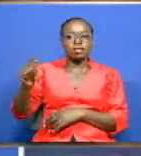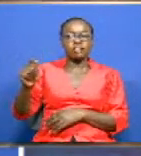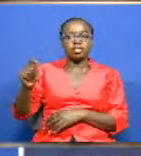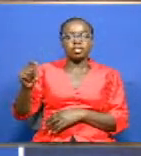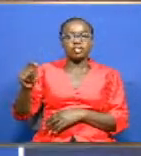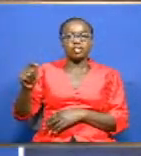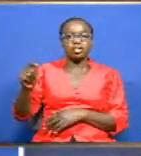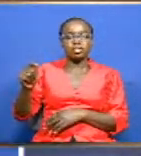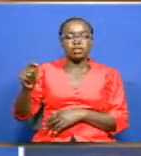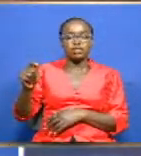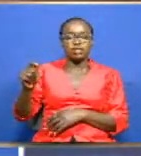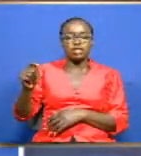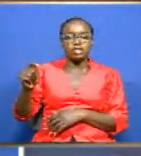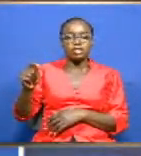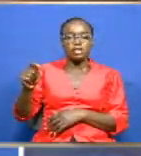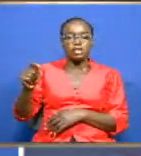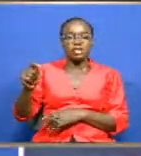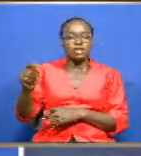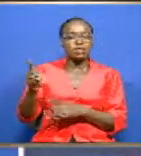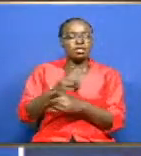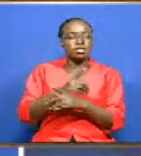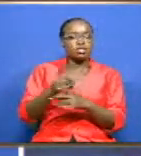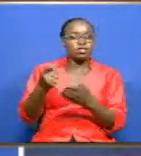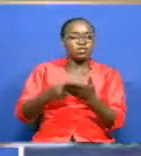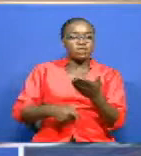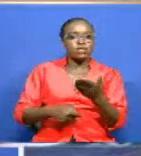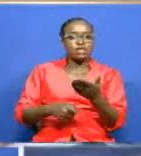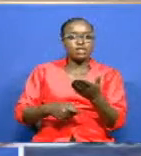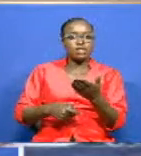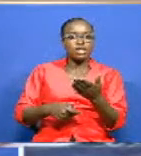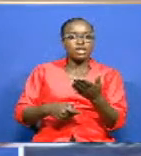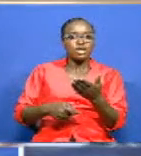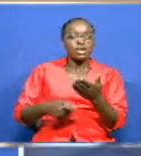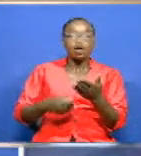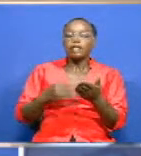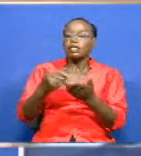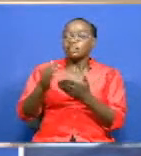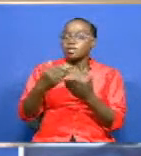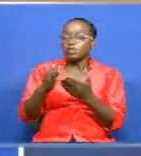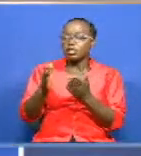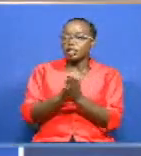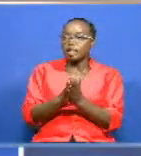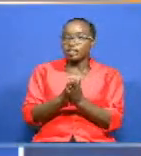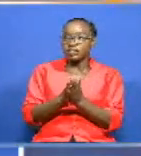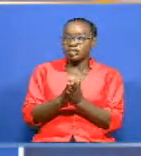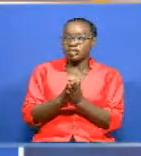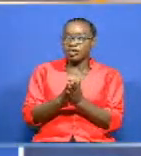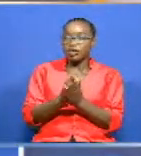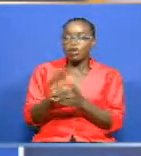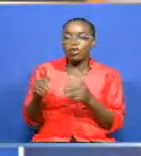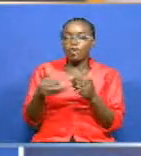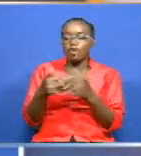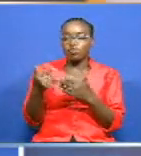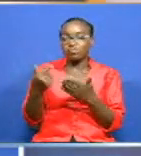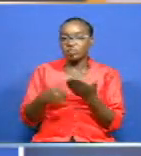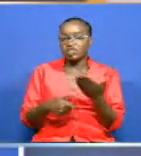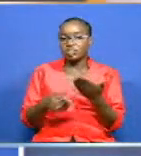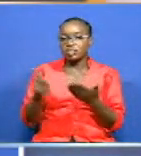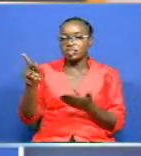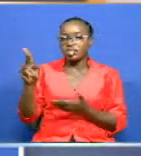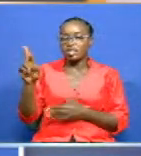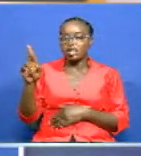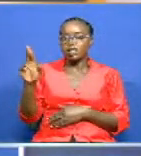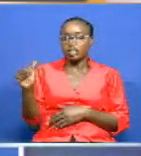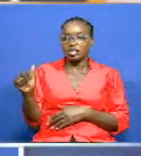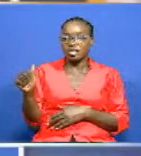withholding VAT, excise duty, monthly rental income tax, and turnover tax. The Kenya Revenue Authority in a statement